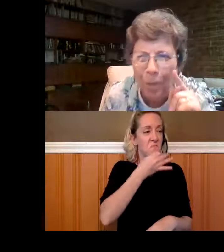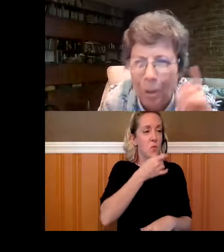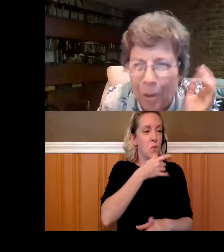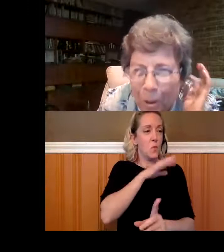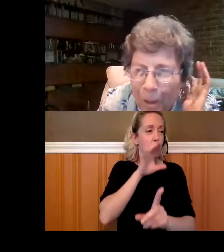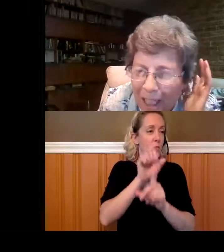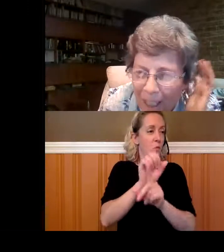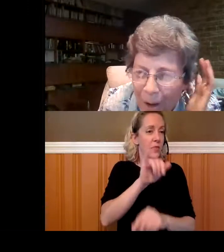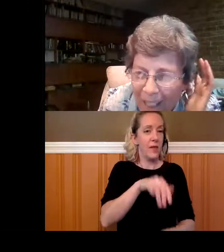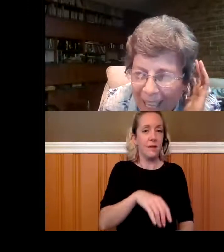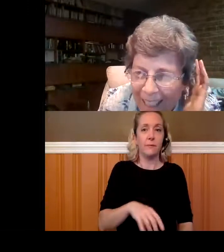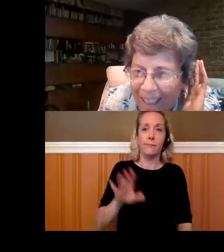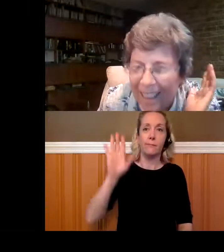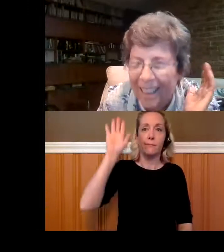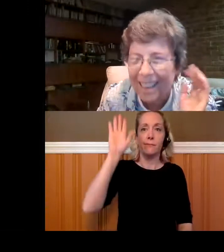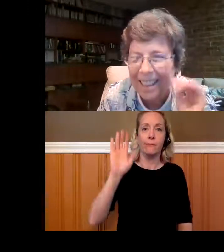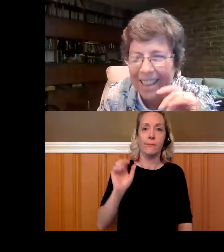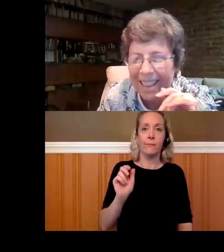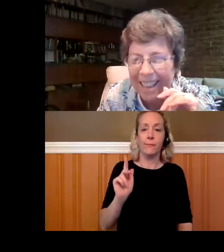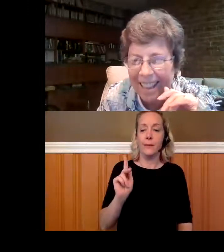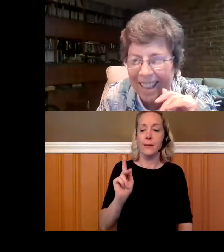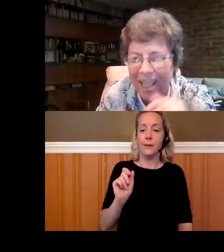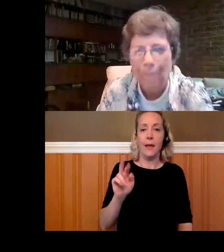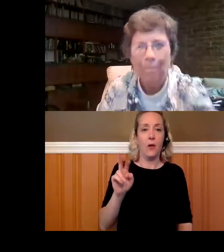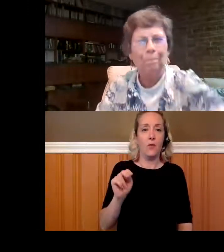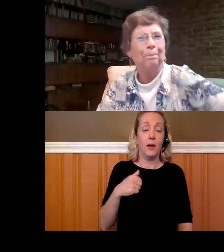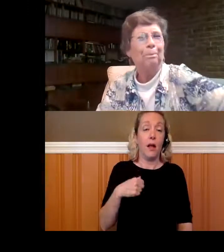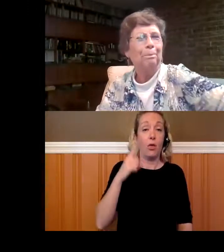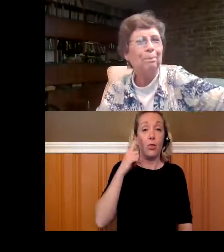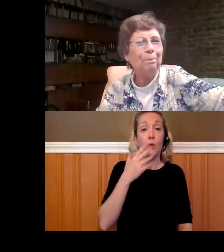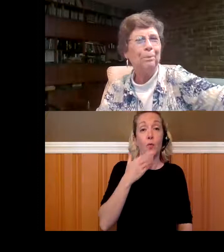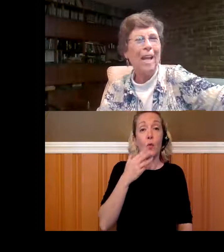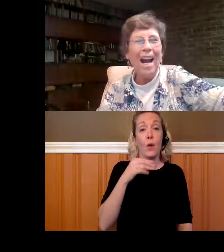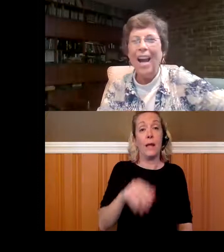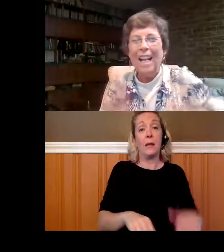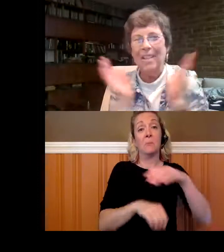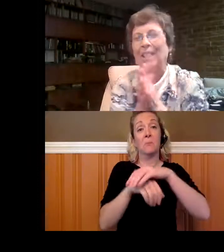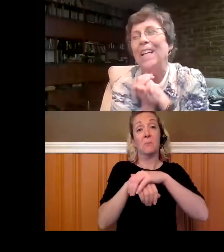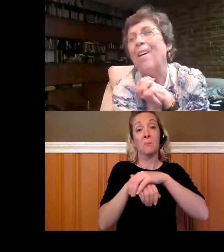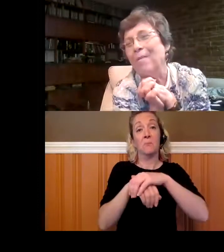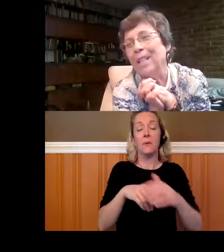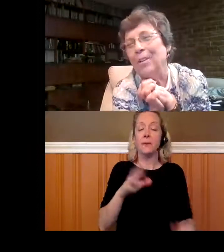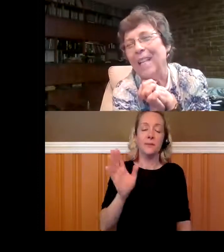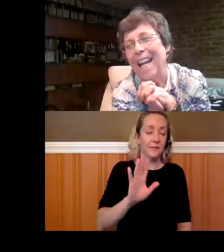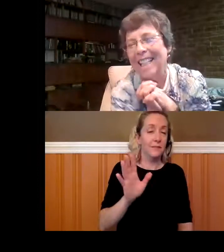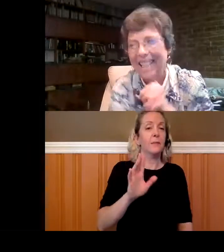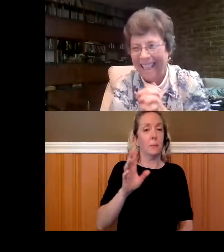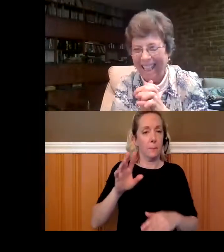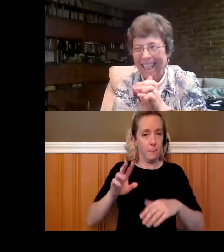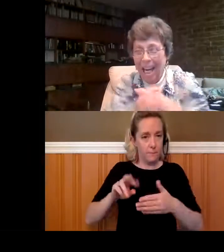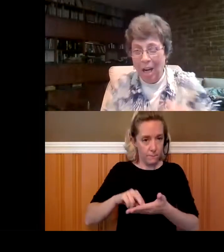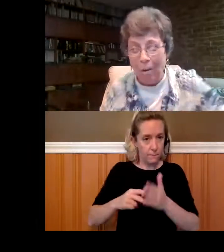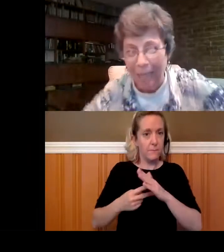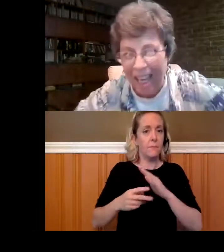that? Oh, Karen Black. I just thought it was sweet. It was sweet. Oh, we're gonna hold hands. No, it was actually a